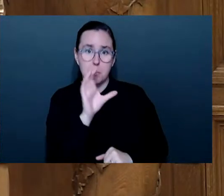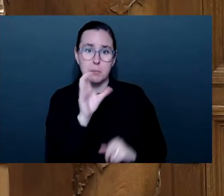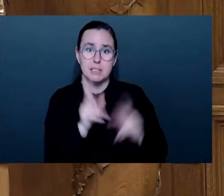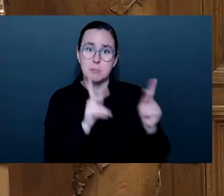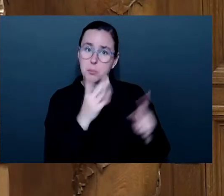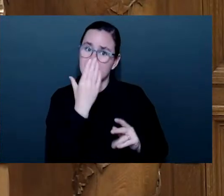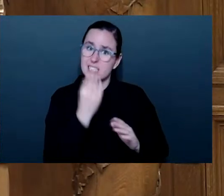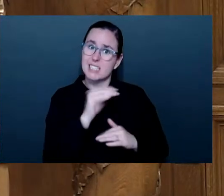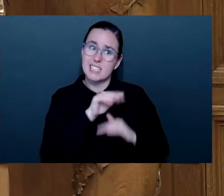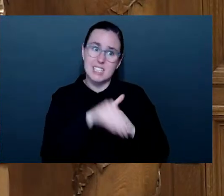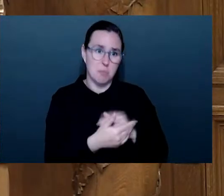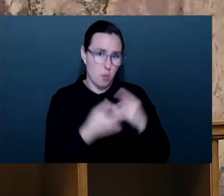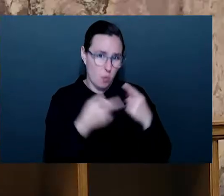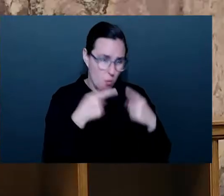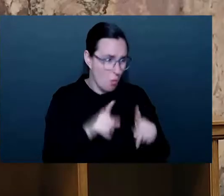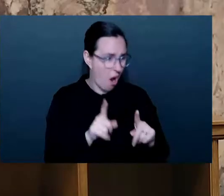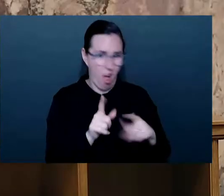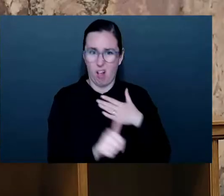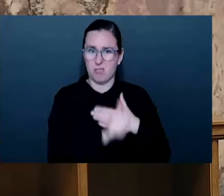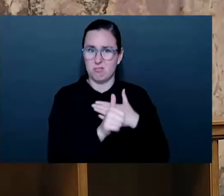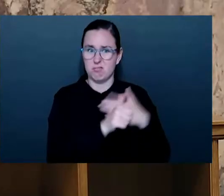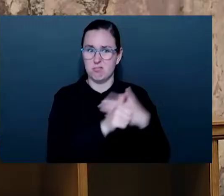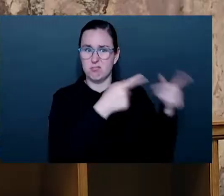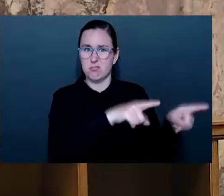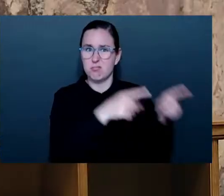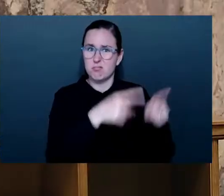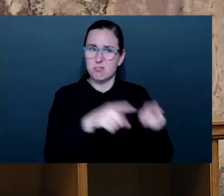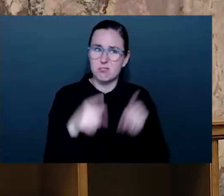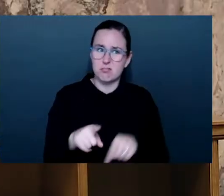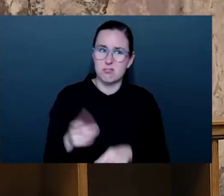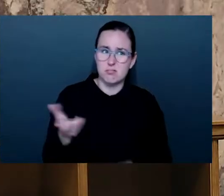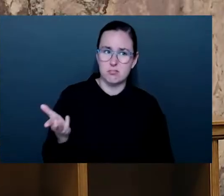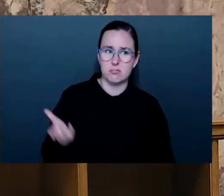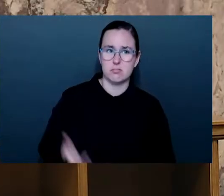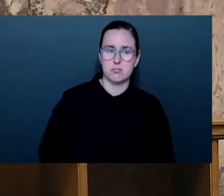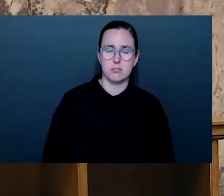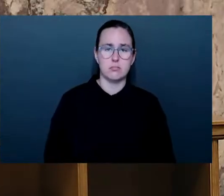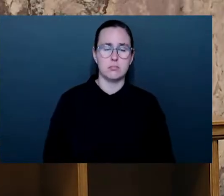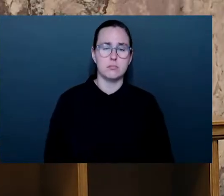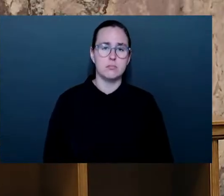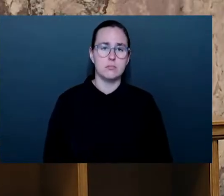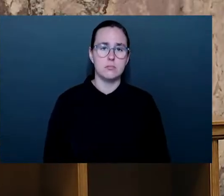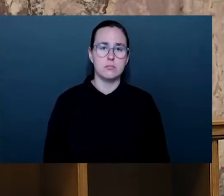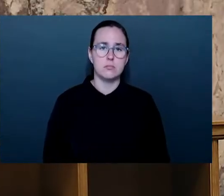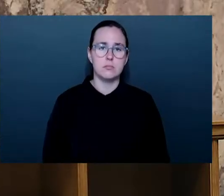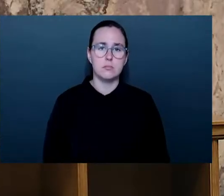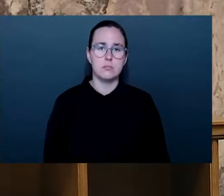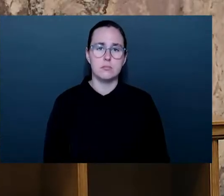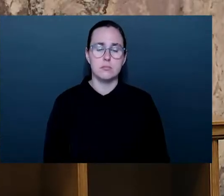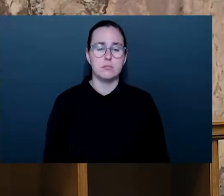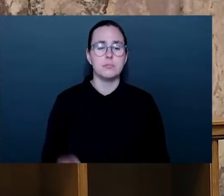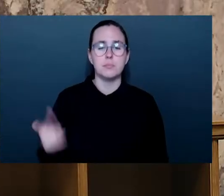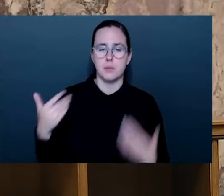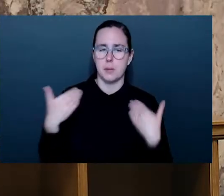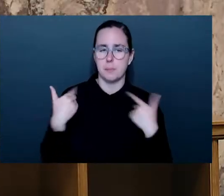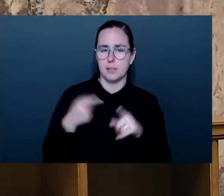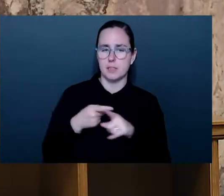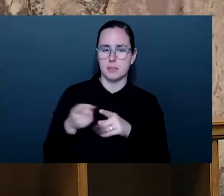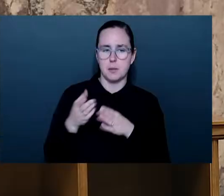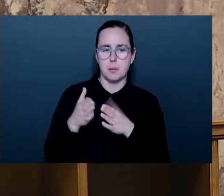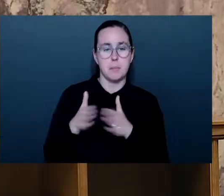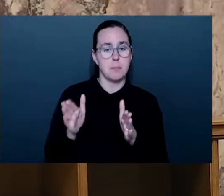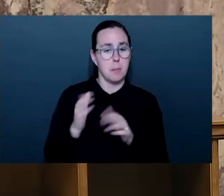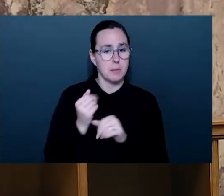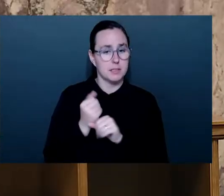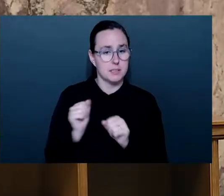Minister of Public Safety. Thank you. I know that people are deeply concerned about the